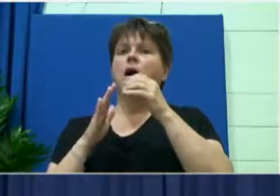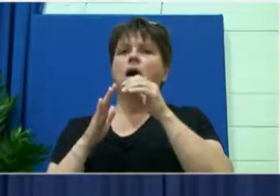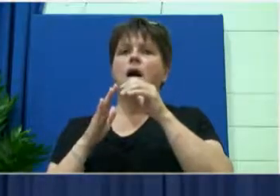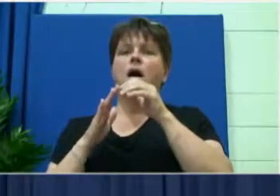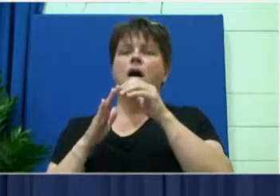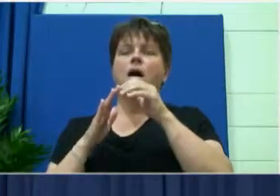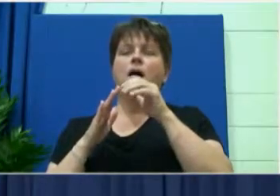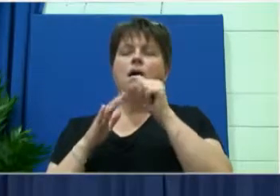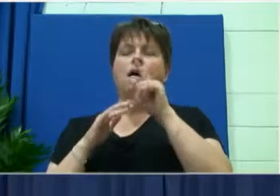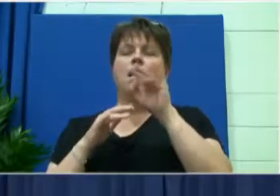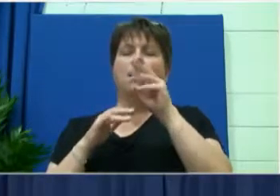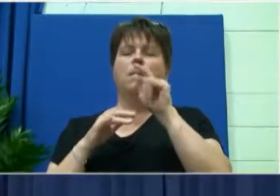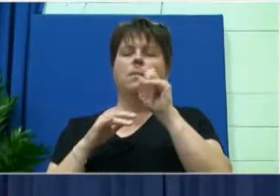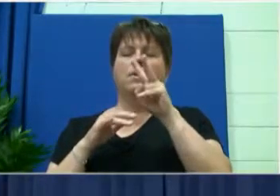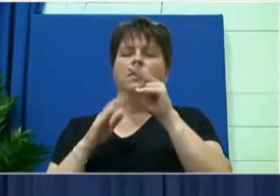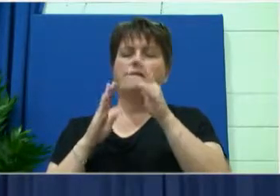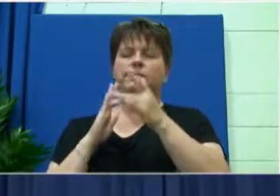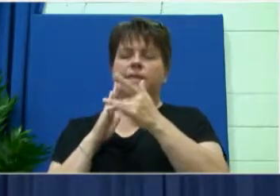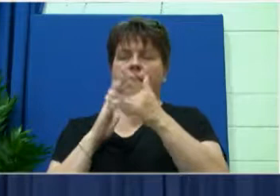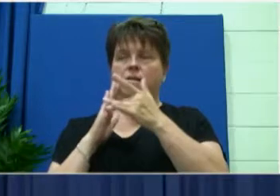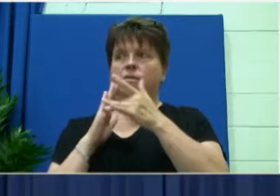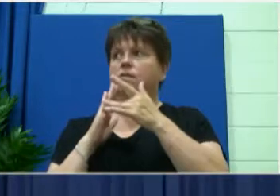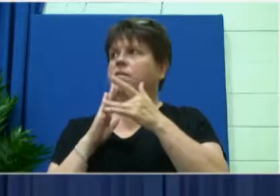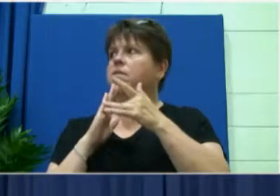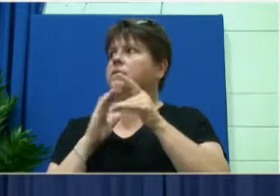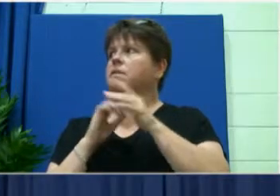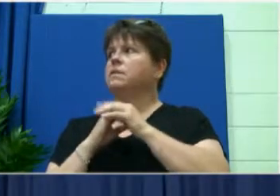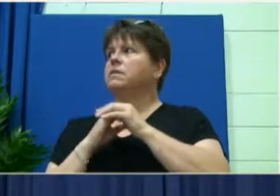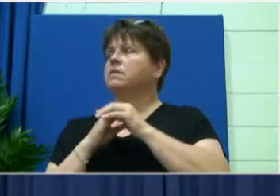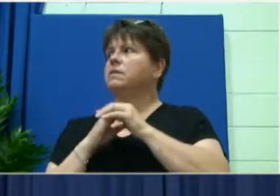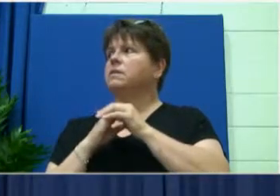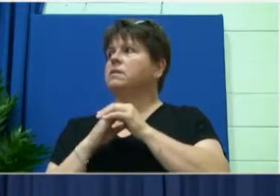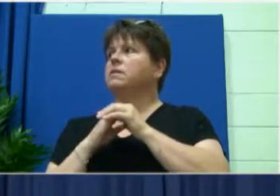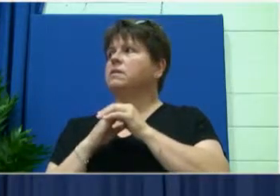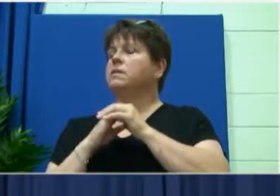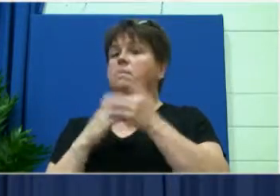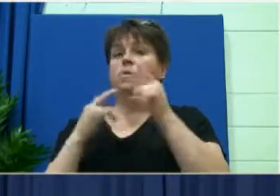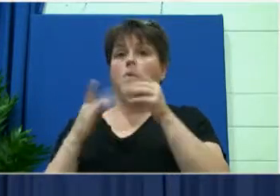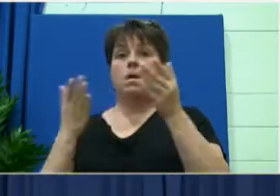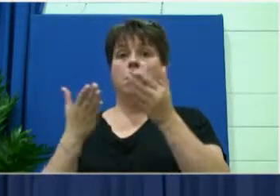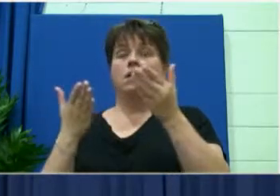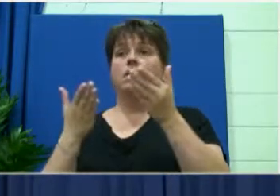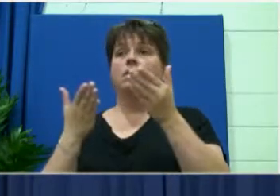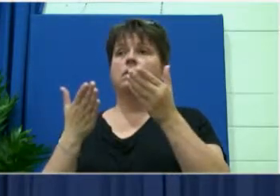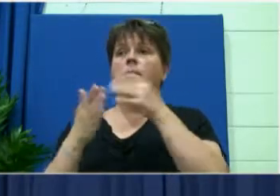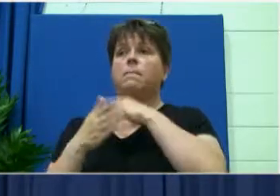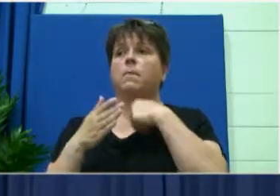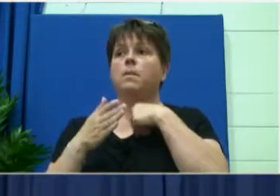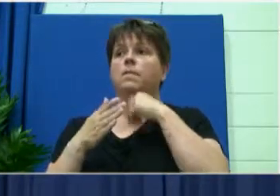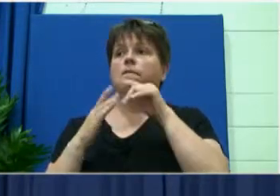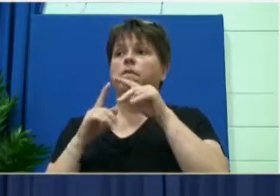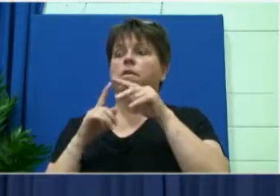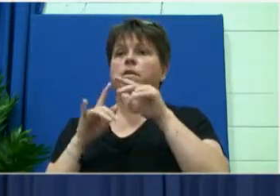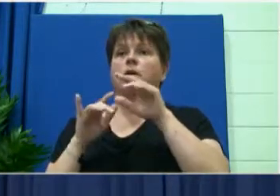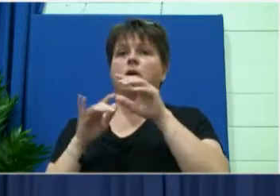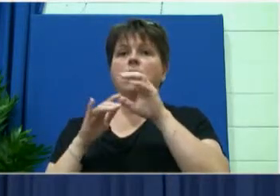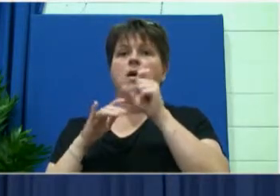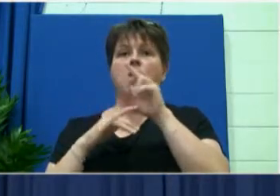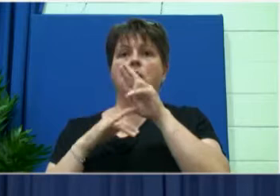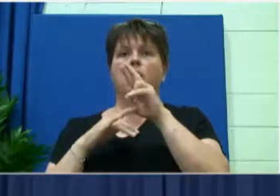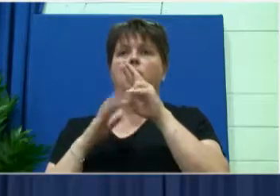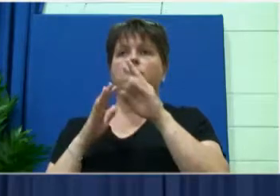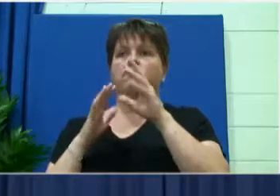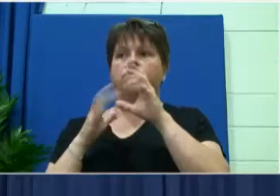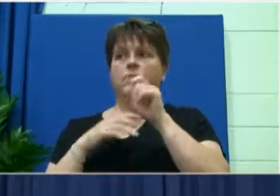is a 2013 graduate of Greenville High School. While at KC, he was a member of the Automotive Technology